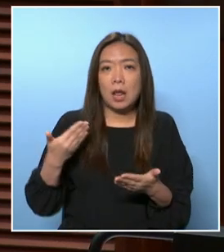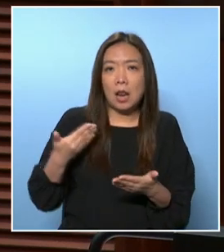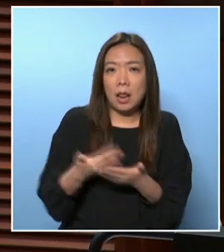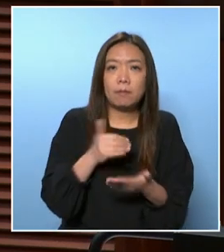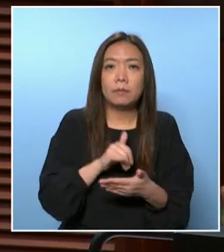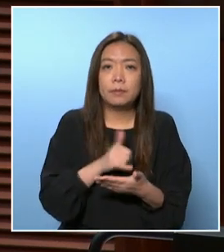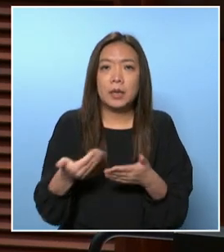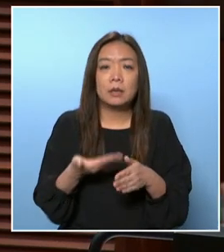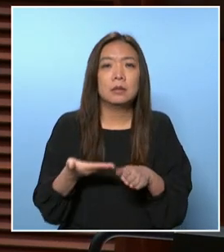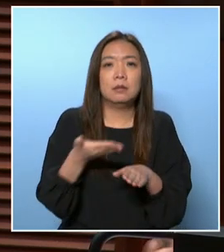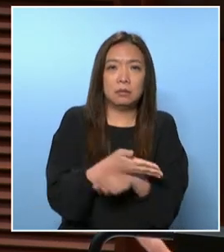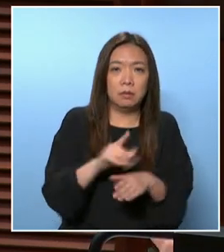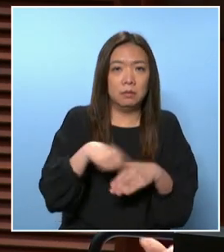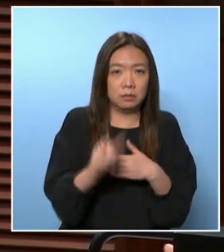and